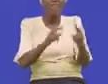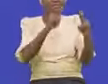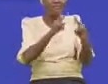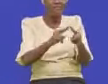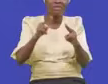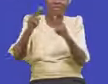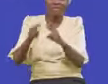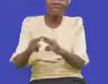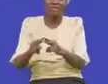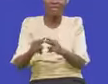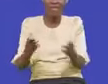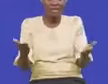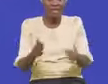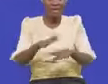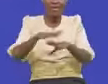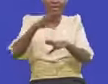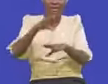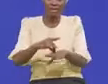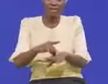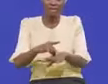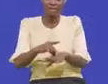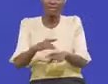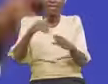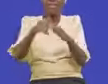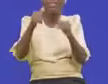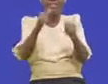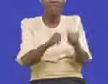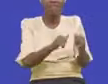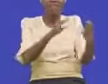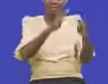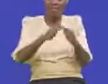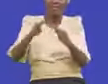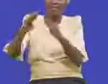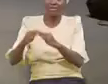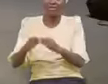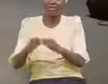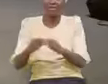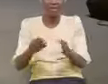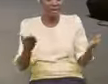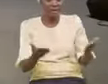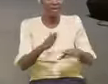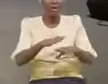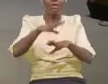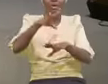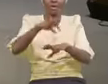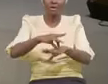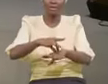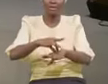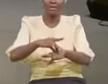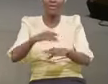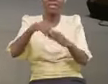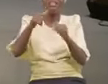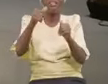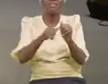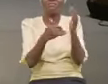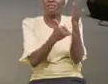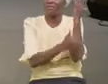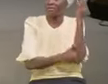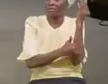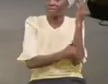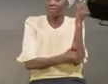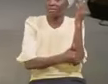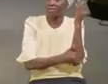kɔƒe sia kɔƒe mea. Le anyigba dzi ya. Le dugã sia dugã mea. Le anyigba dzi ya. Le